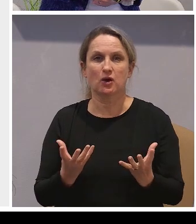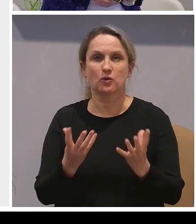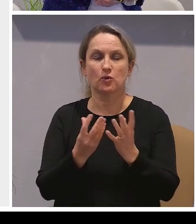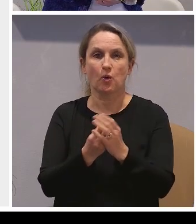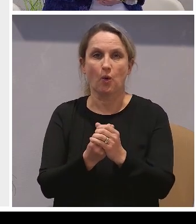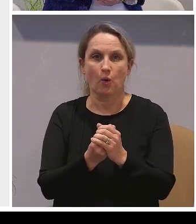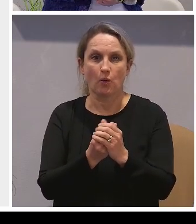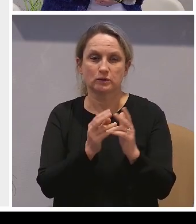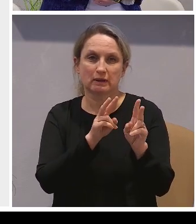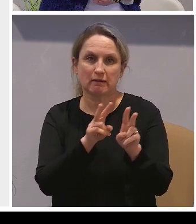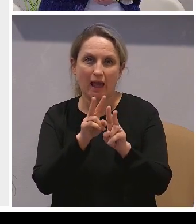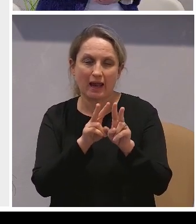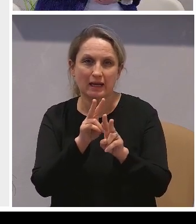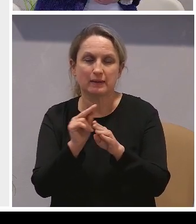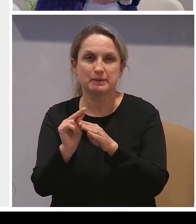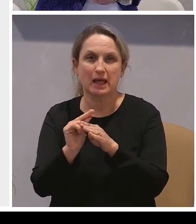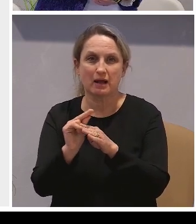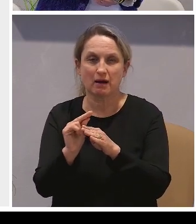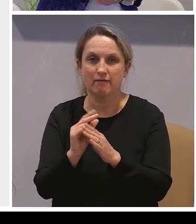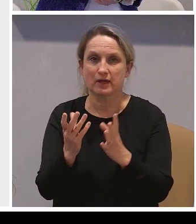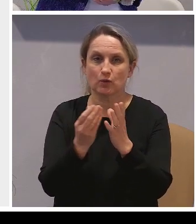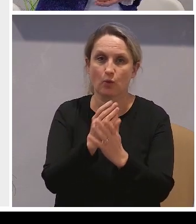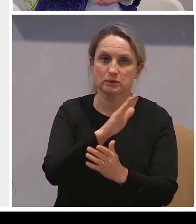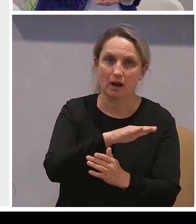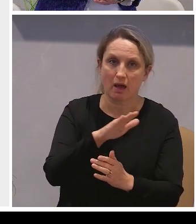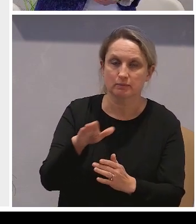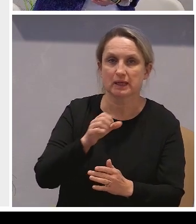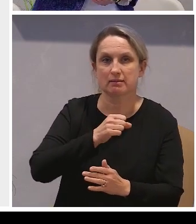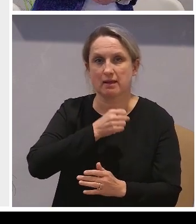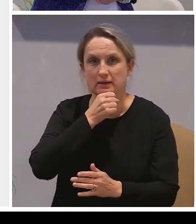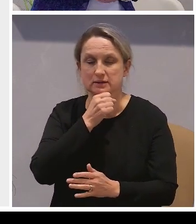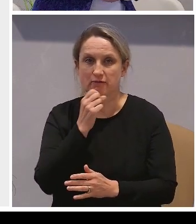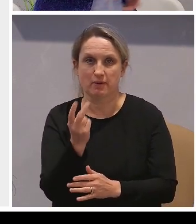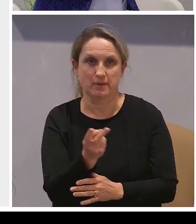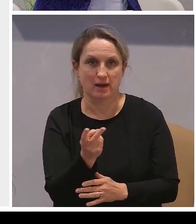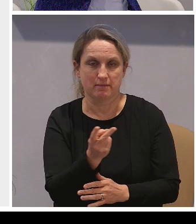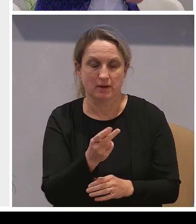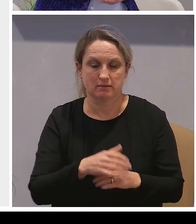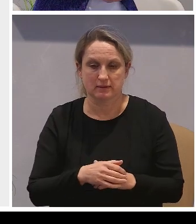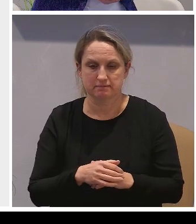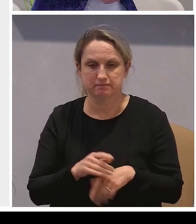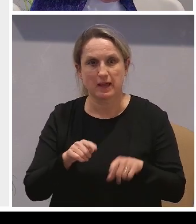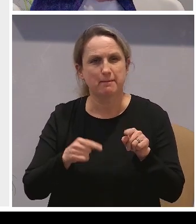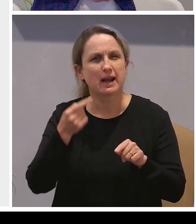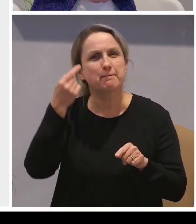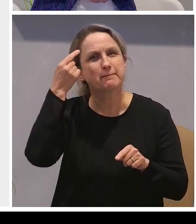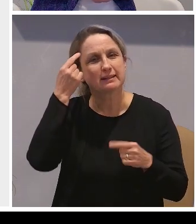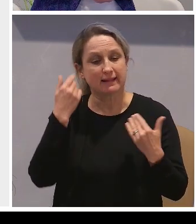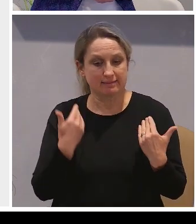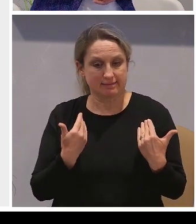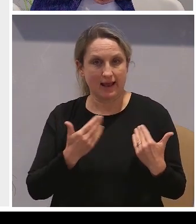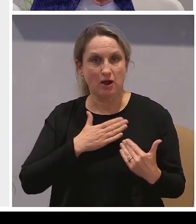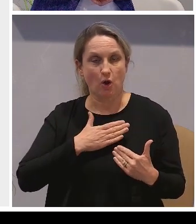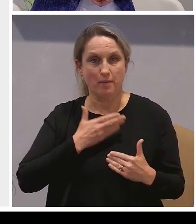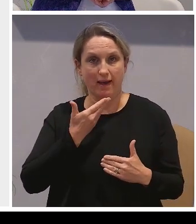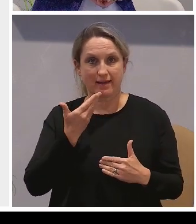last jälgimise guidelines ravi osas lastel ja täiskasvanutel. Ja include mõned mõtted täna oma different ettekandest guidelines